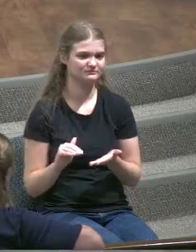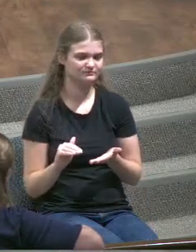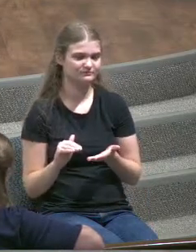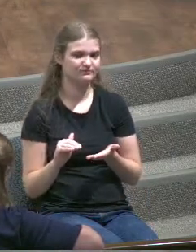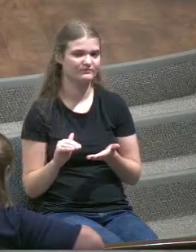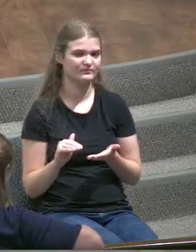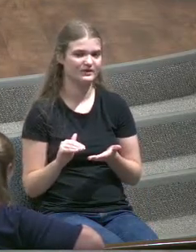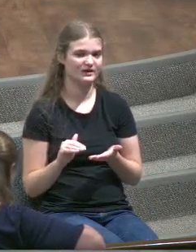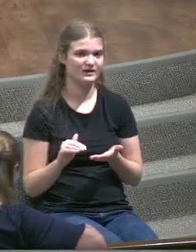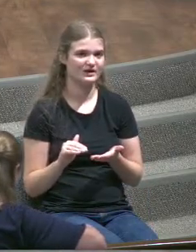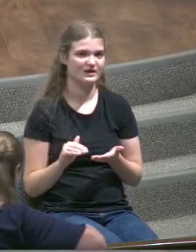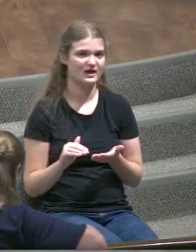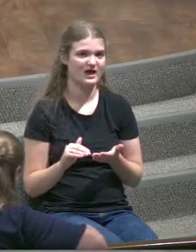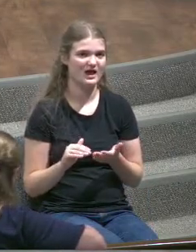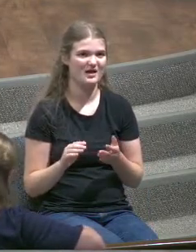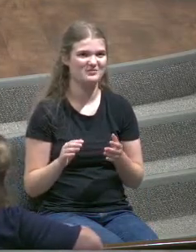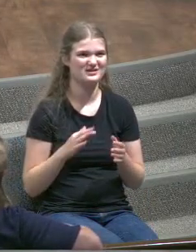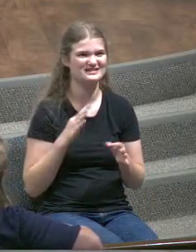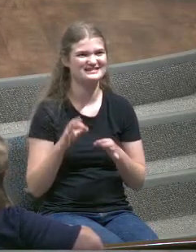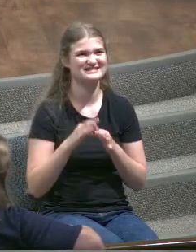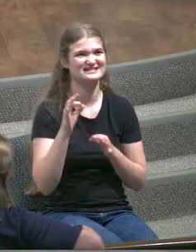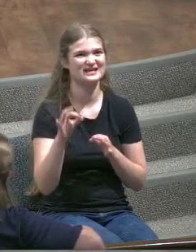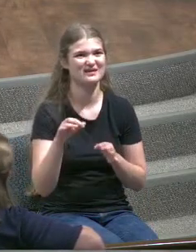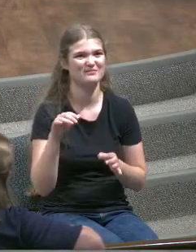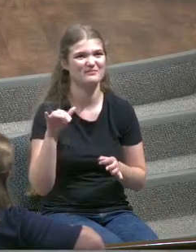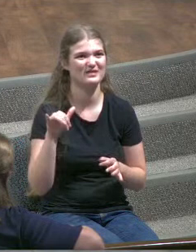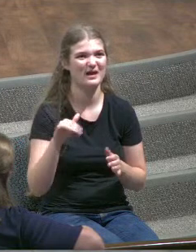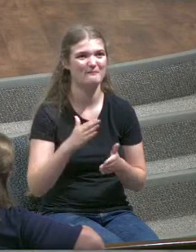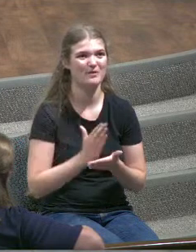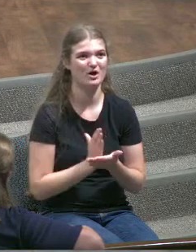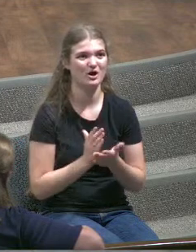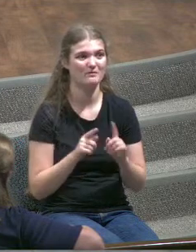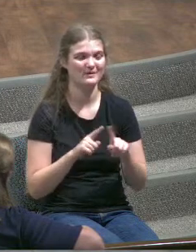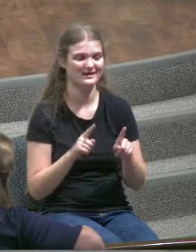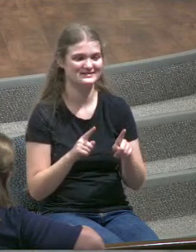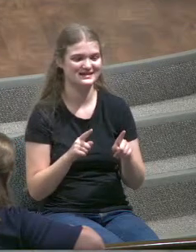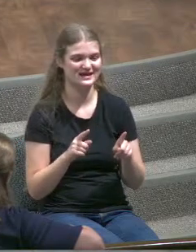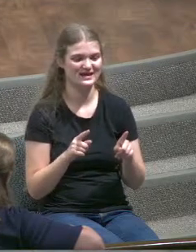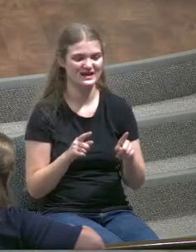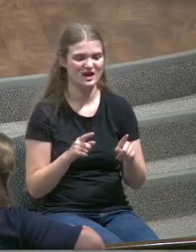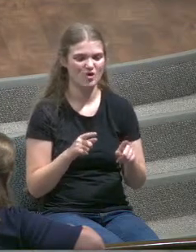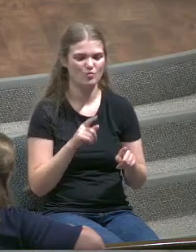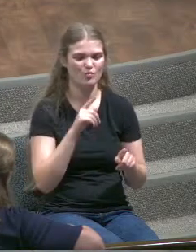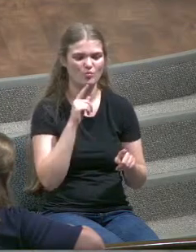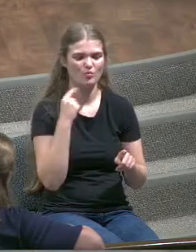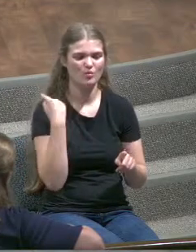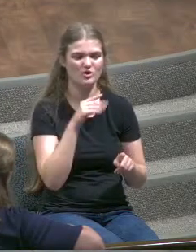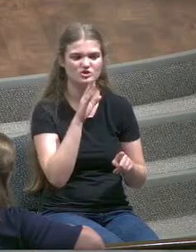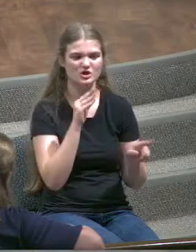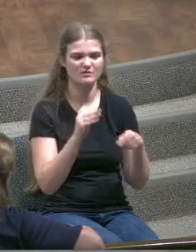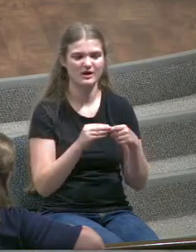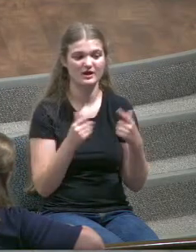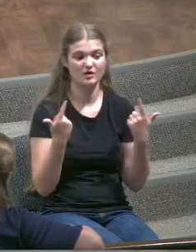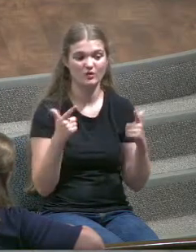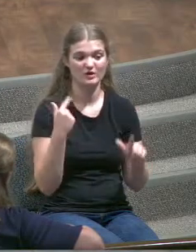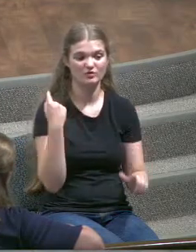doing that is because that's going to come at the end when we talk about faith, about these five men, the four men who were carrying the paralyzed man and the paralyzed man. That's five.